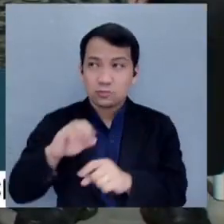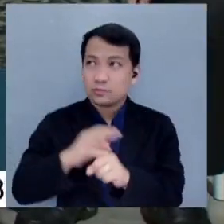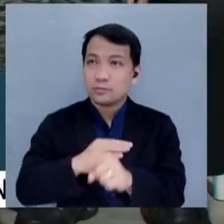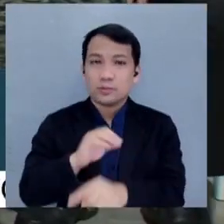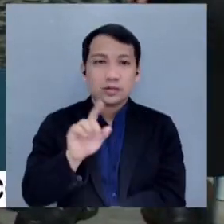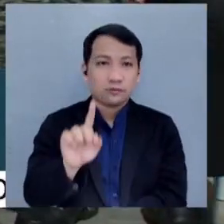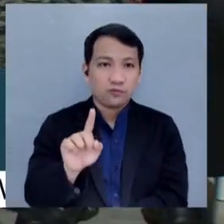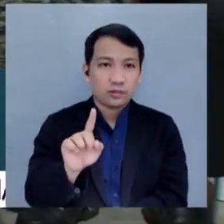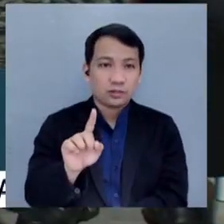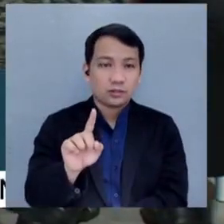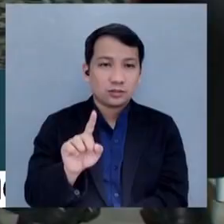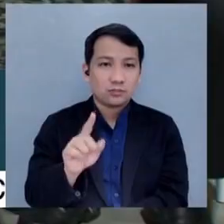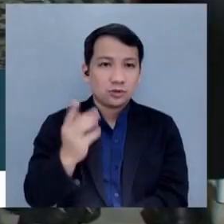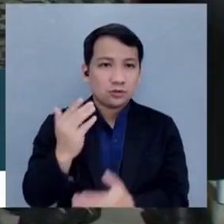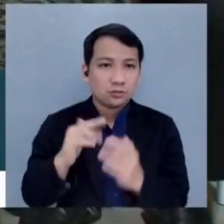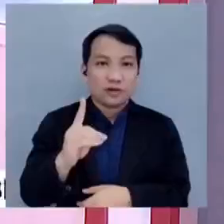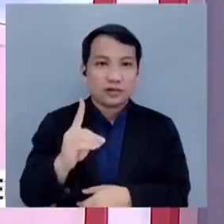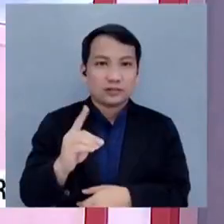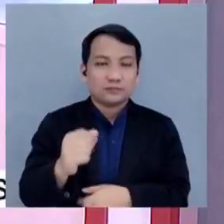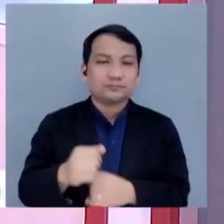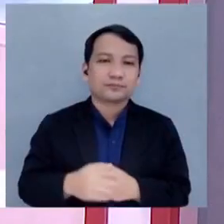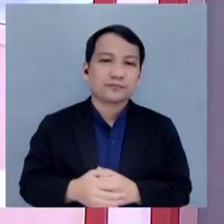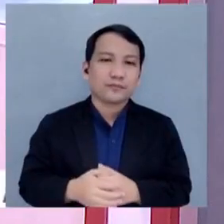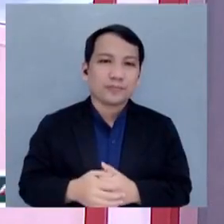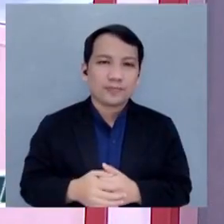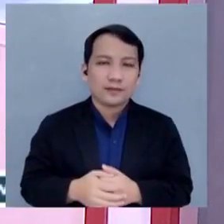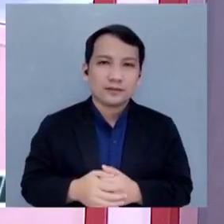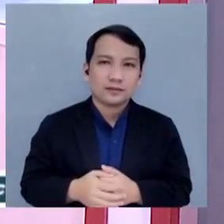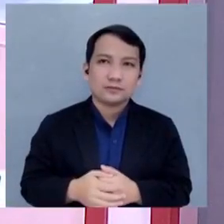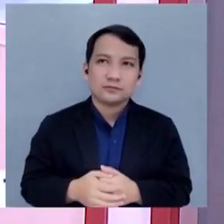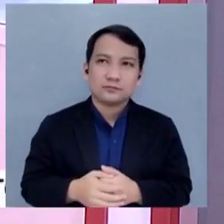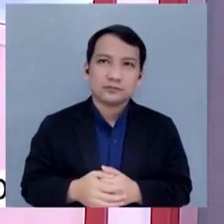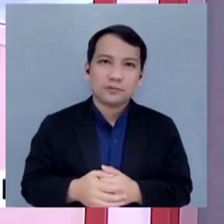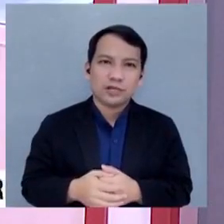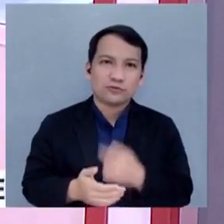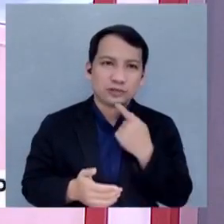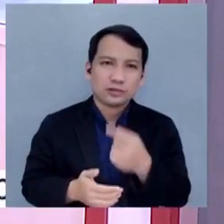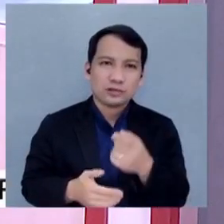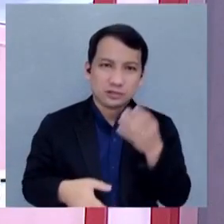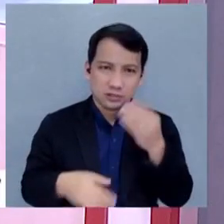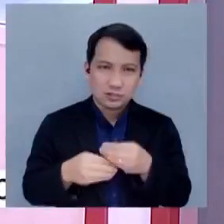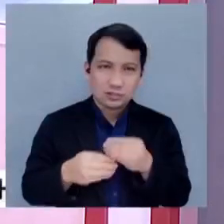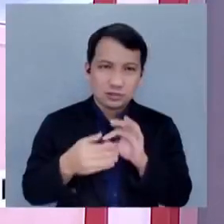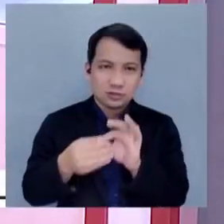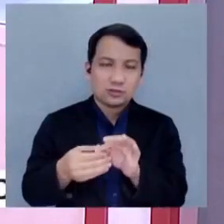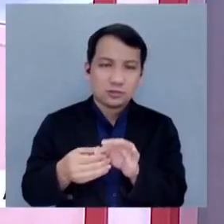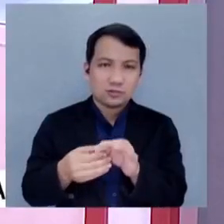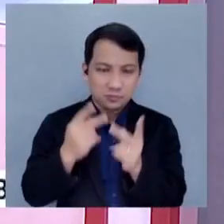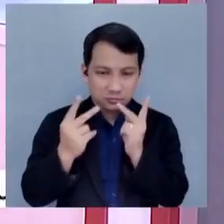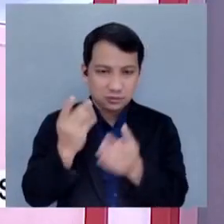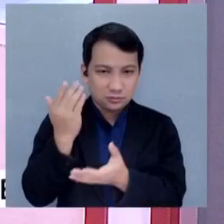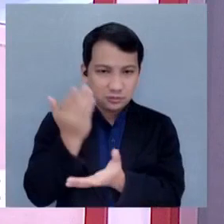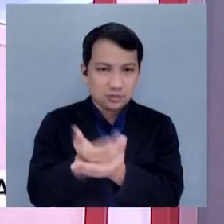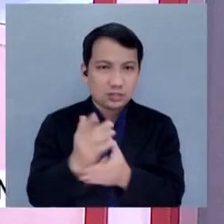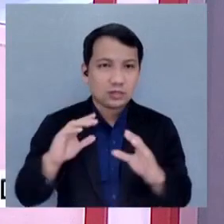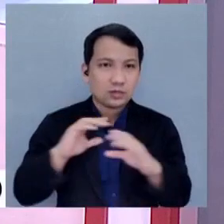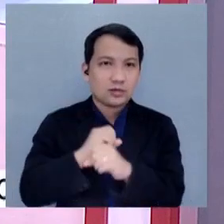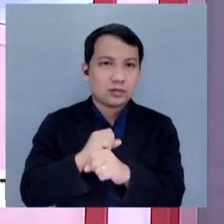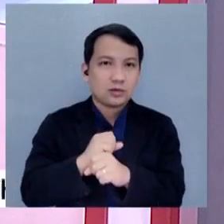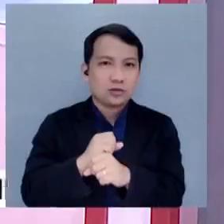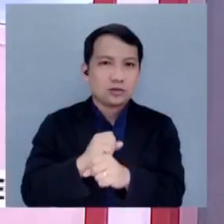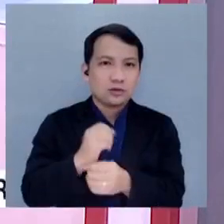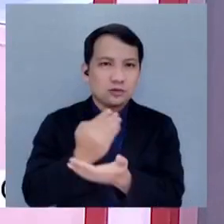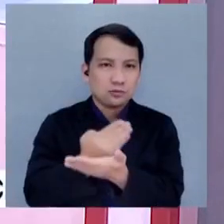despite the absence of a warrant. The U.S. Presidential Trade and Investment Mission to Manila wrapped up with over